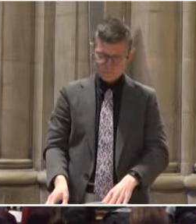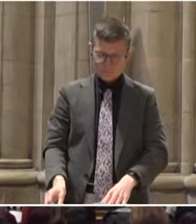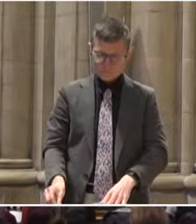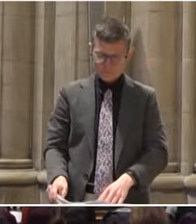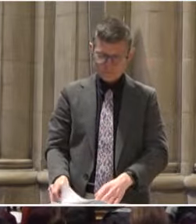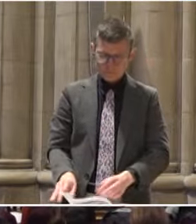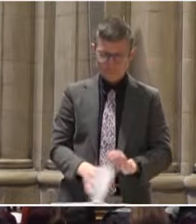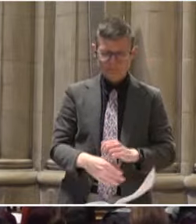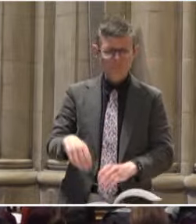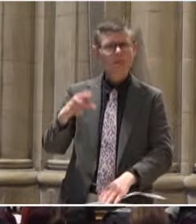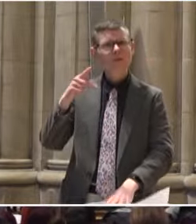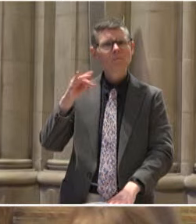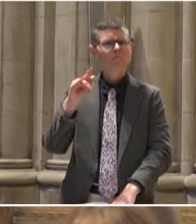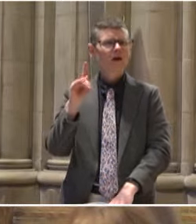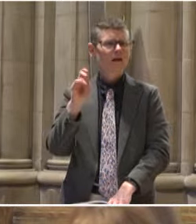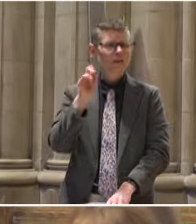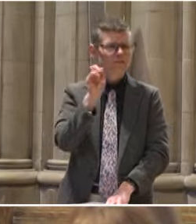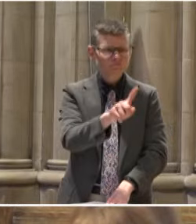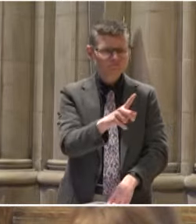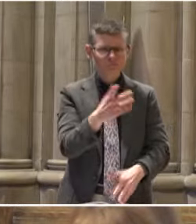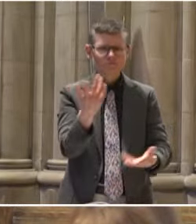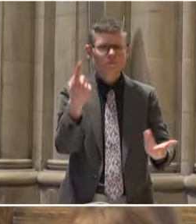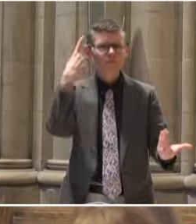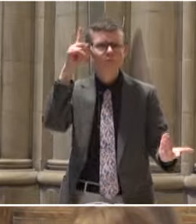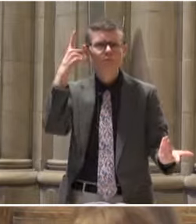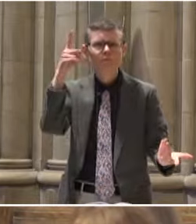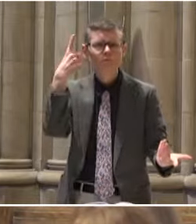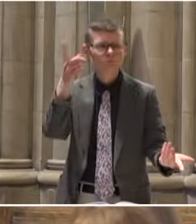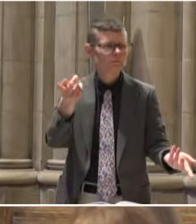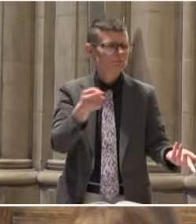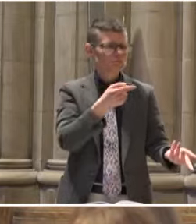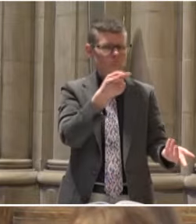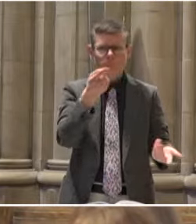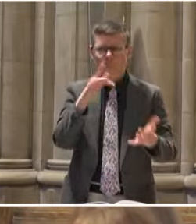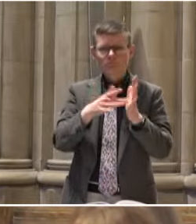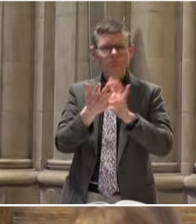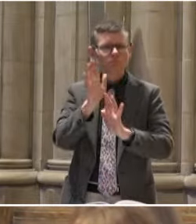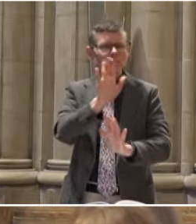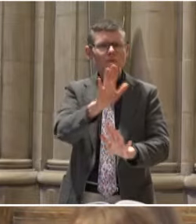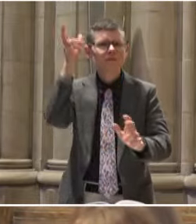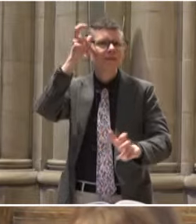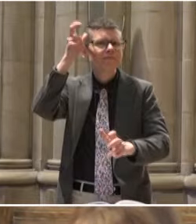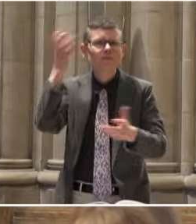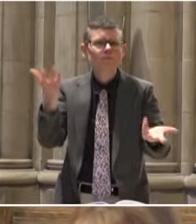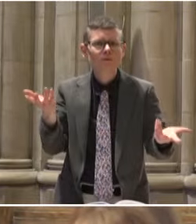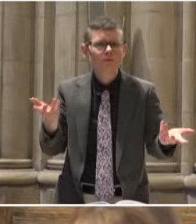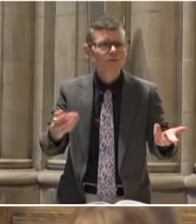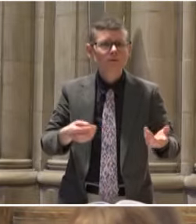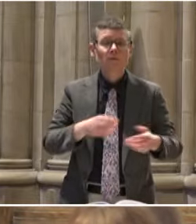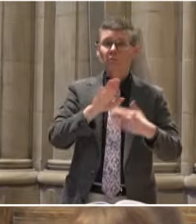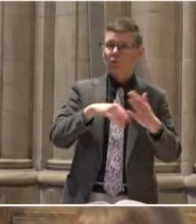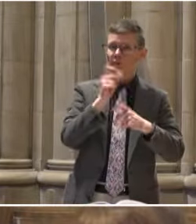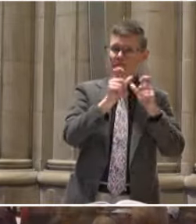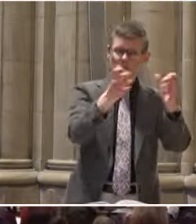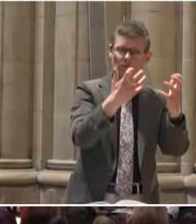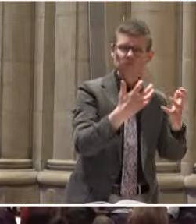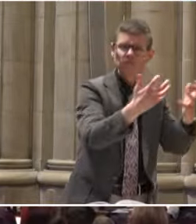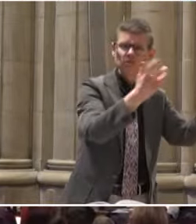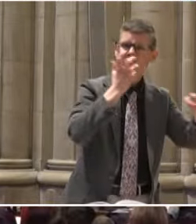Pilate asked them, "Why? What evil has he done?" But they shouted all the more.